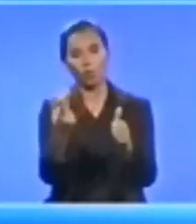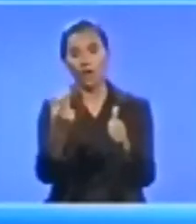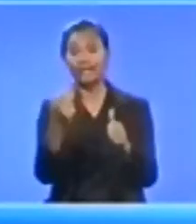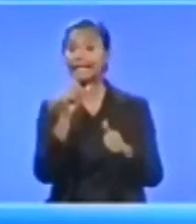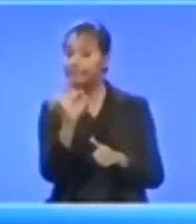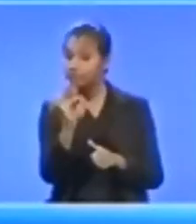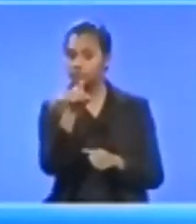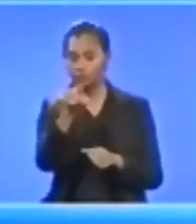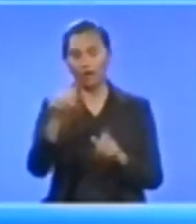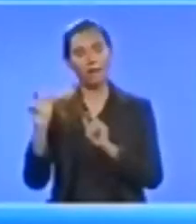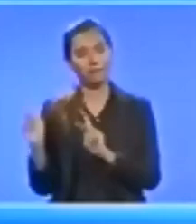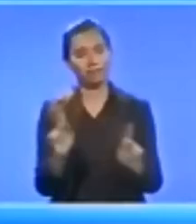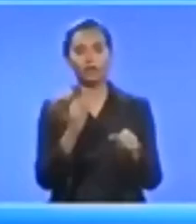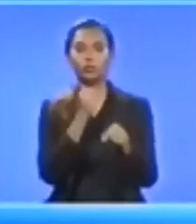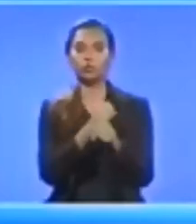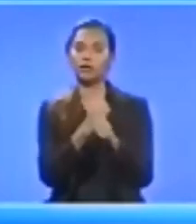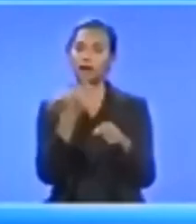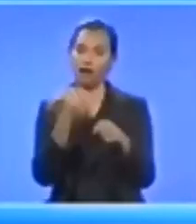work hard.